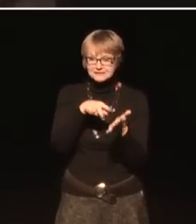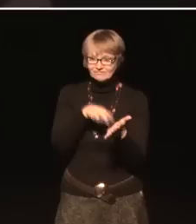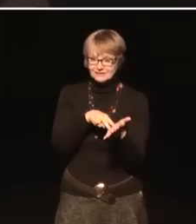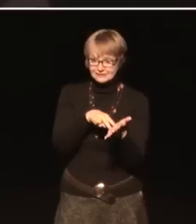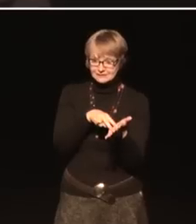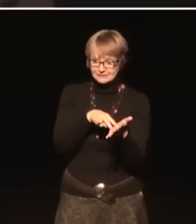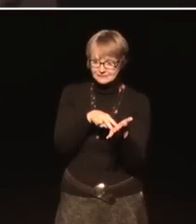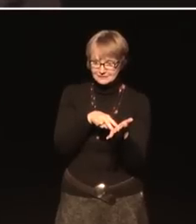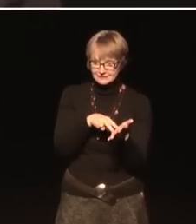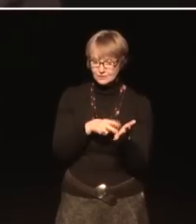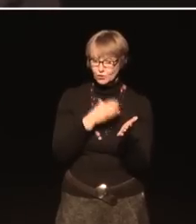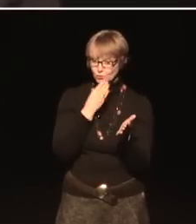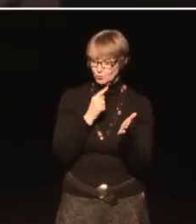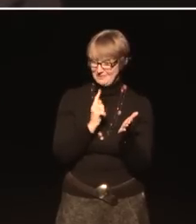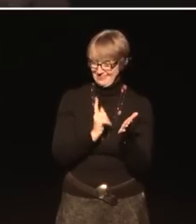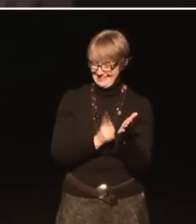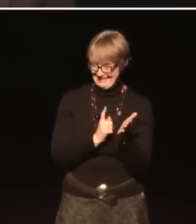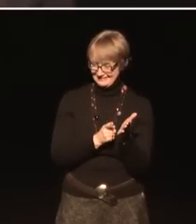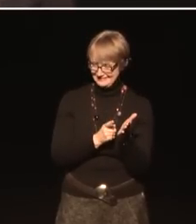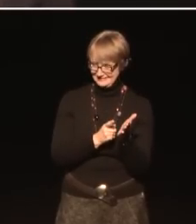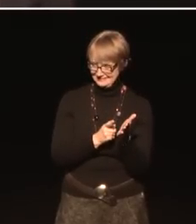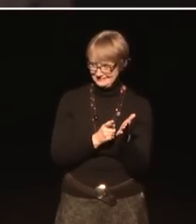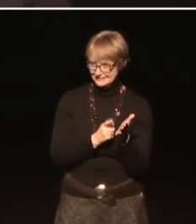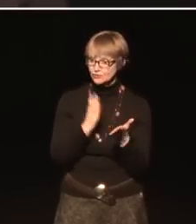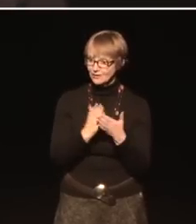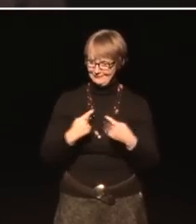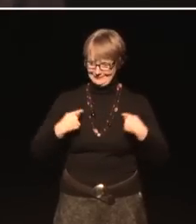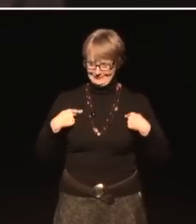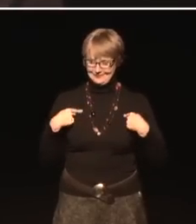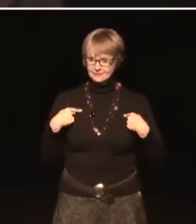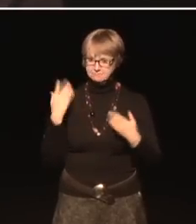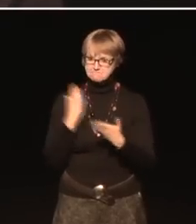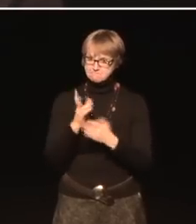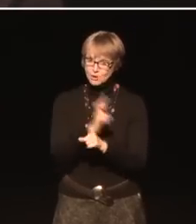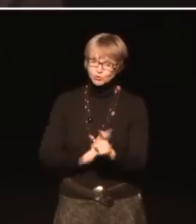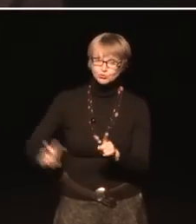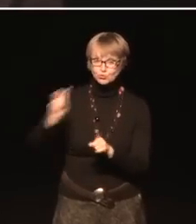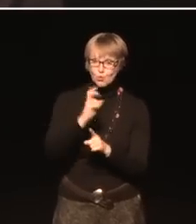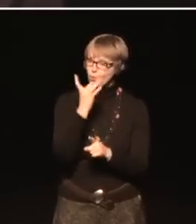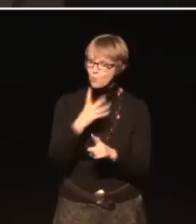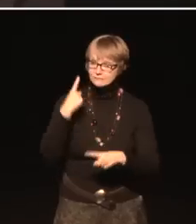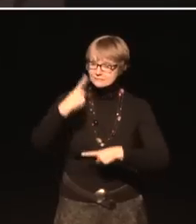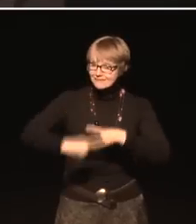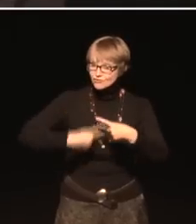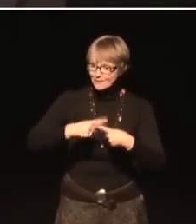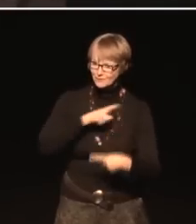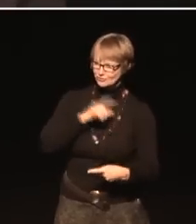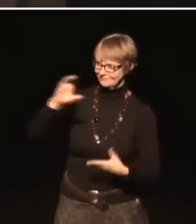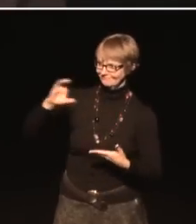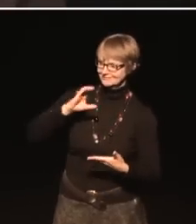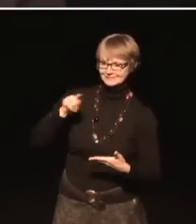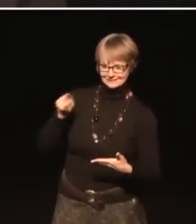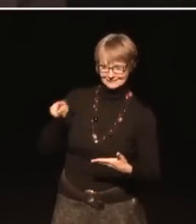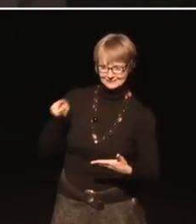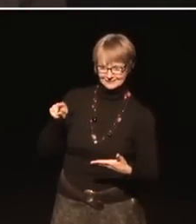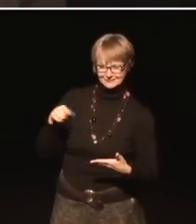which we use as a way, we only get to tour once a year in terms of funding. And we're aware that